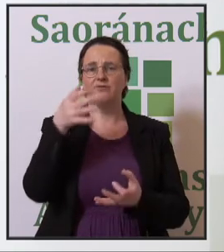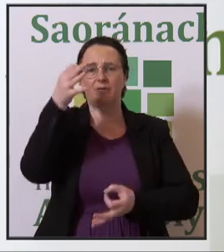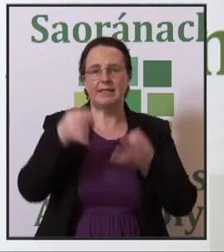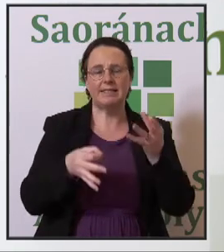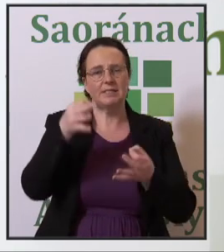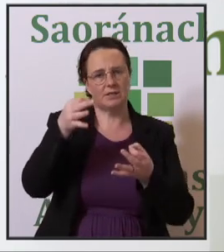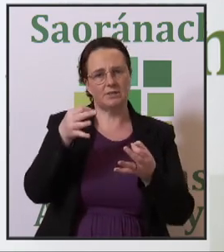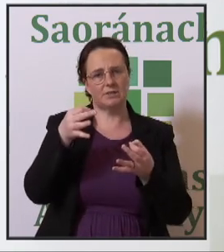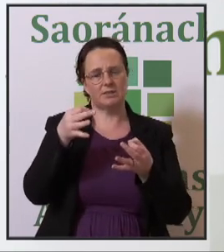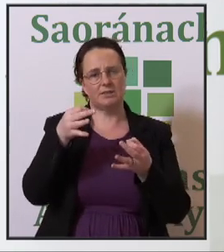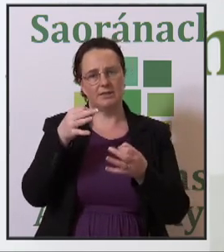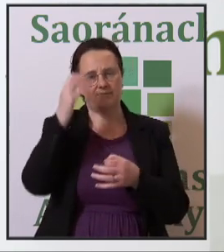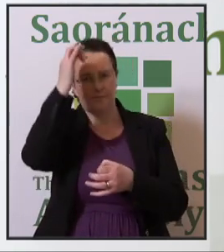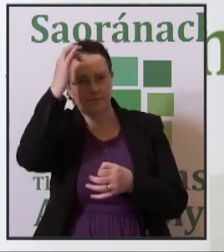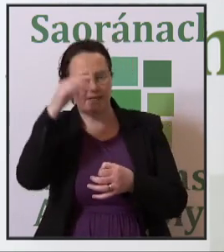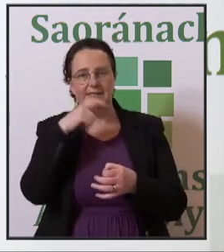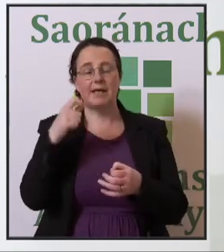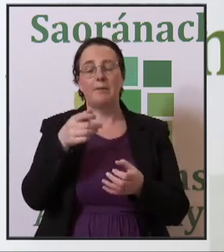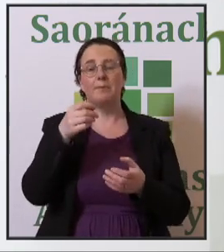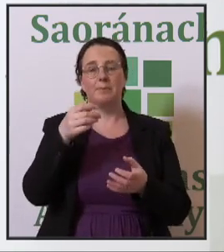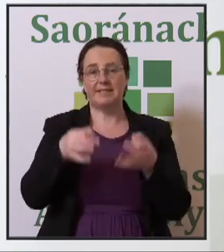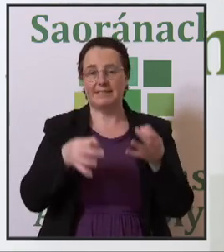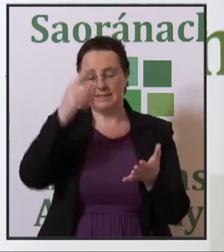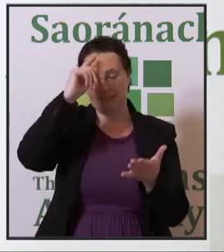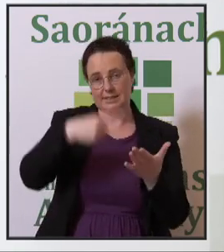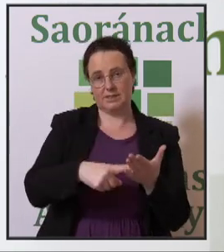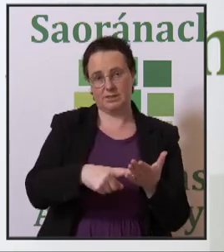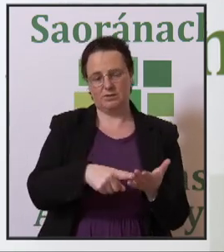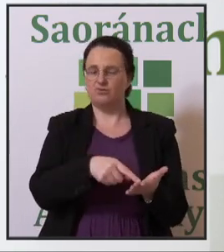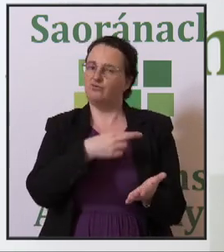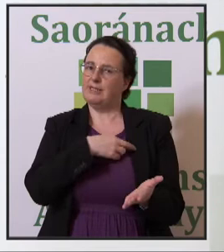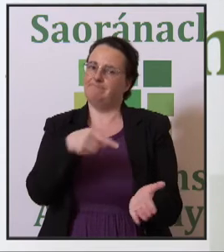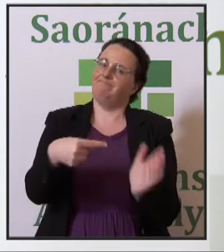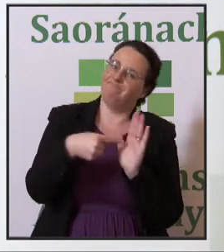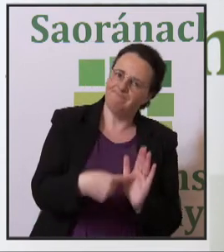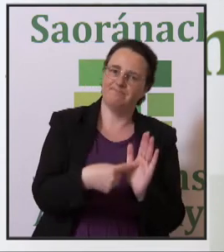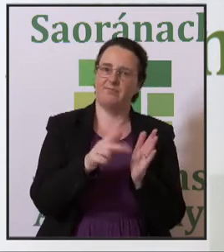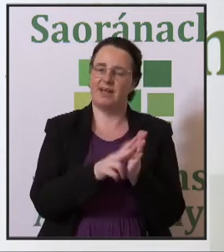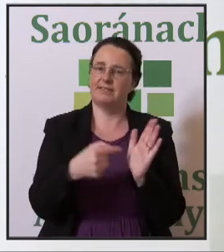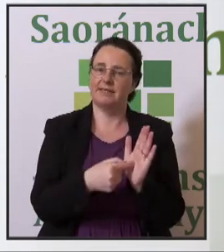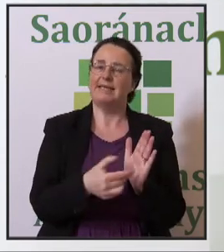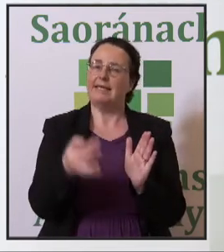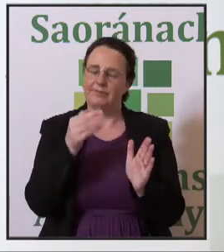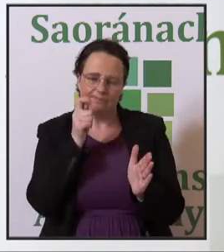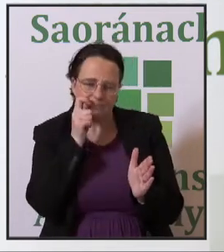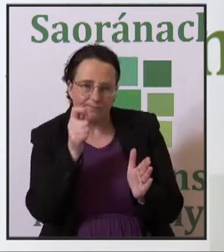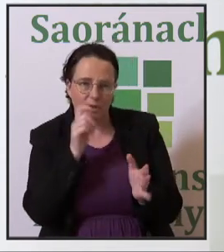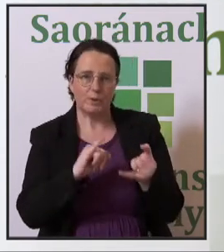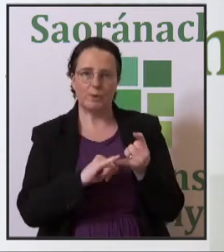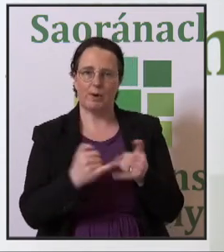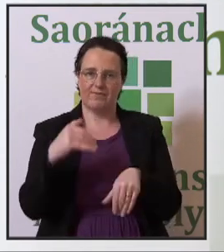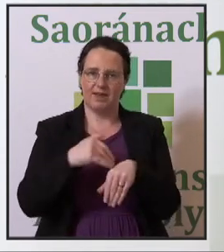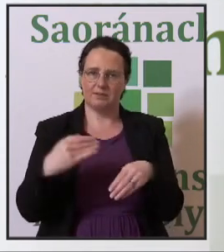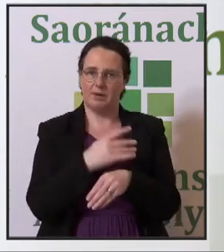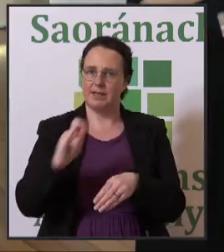that argues that a political decision can only be deemed legitimate if it withstands the scrutiny of those who are impacted